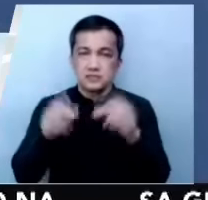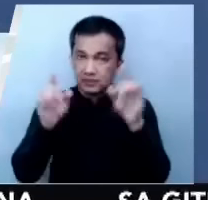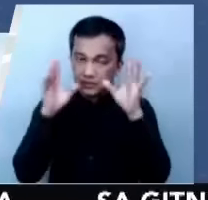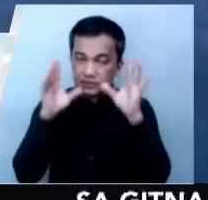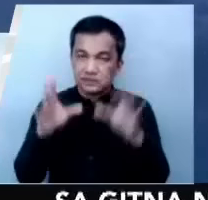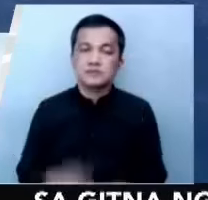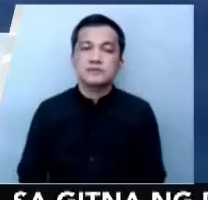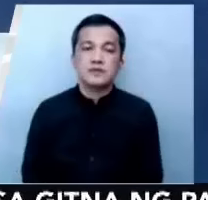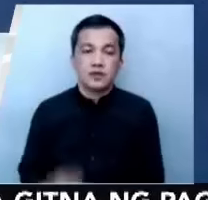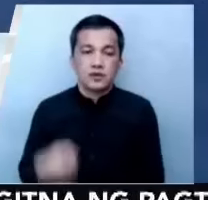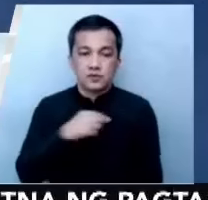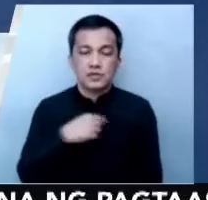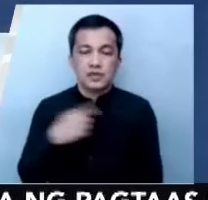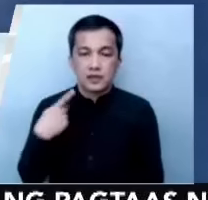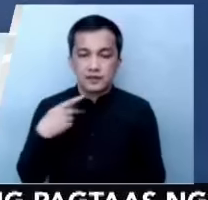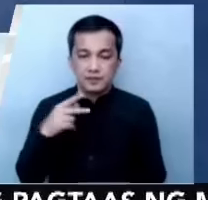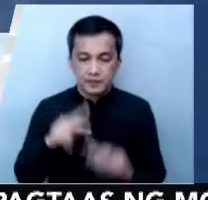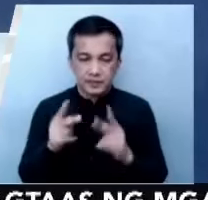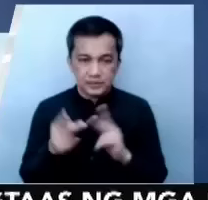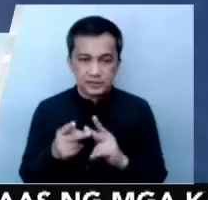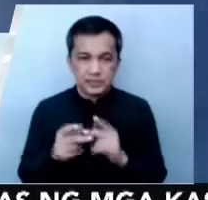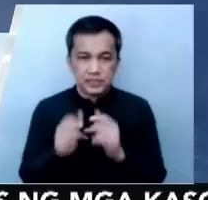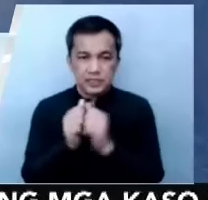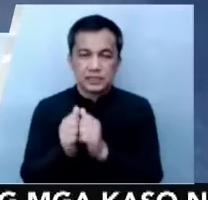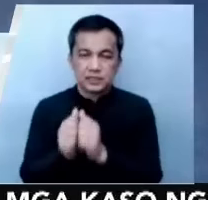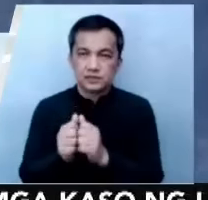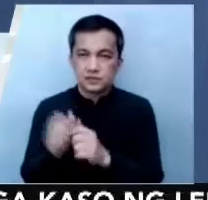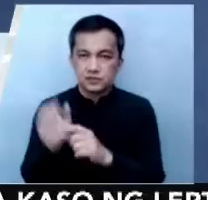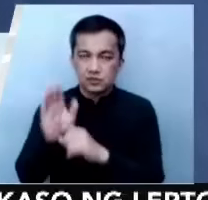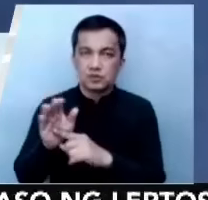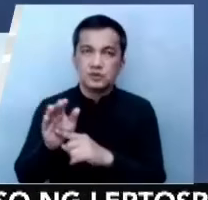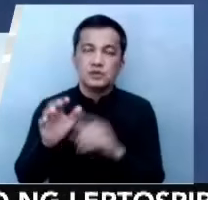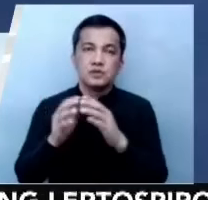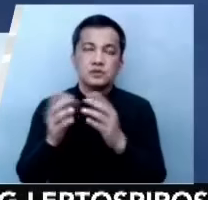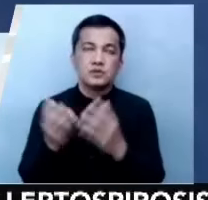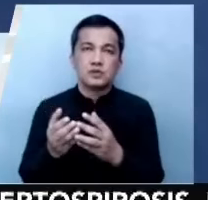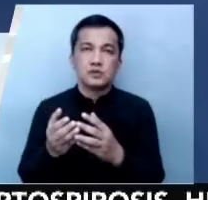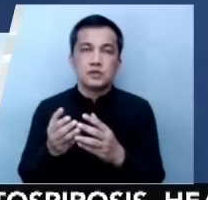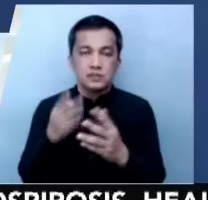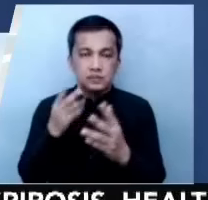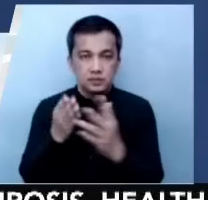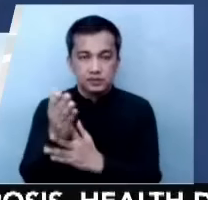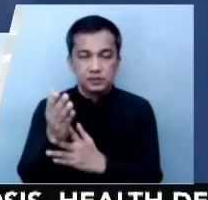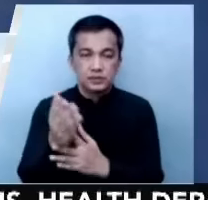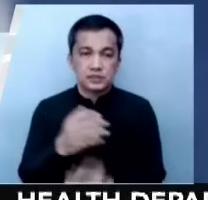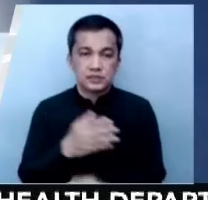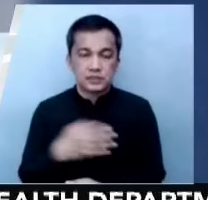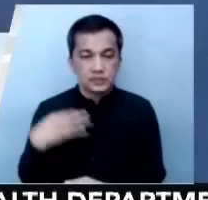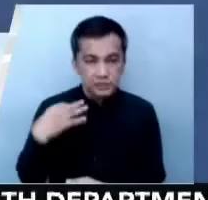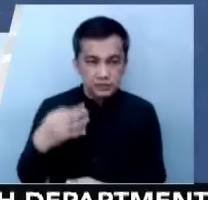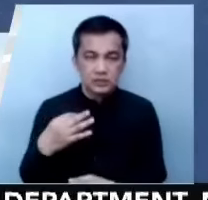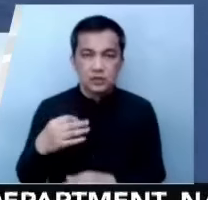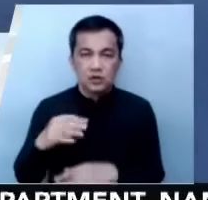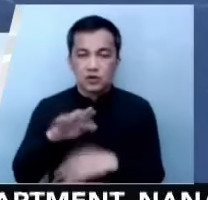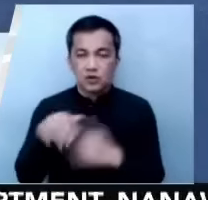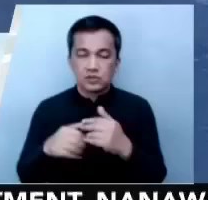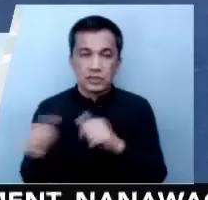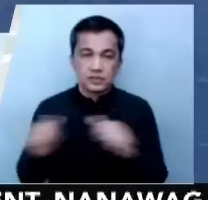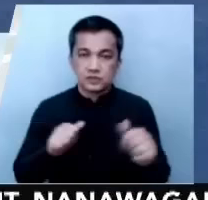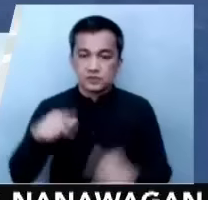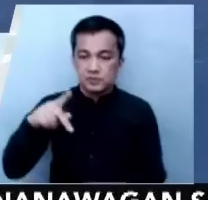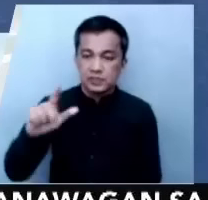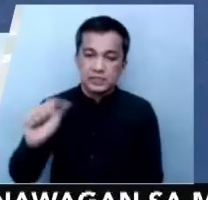and ally. We are showing the world through the Transparency Initiative all the actions that the PLA is doing, if only